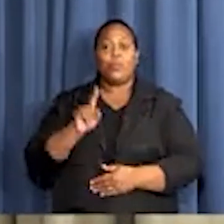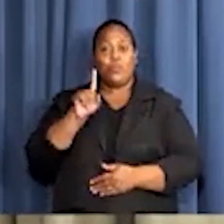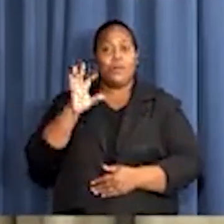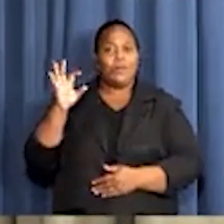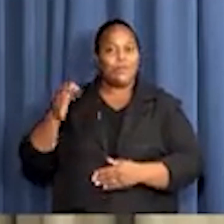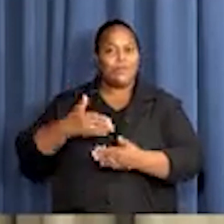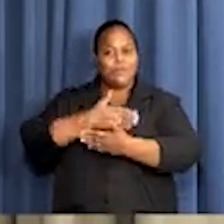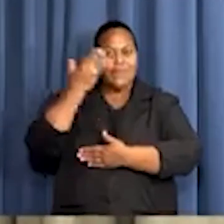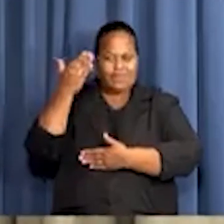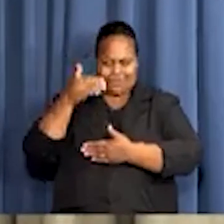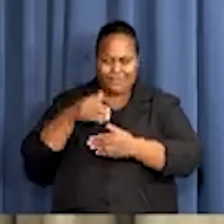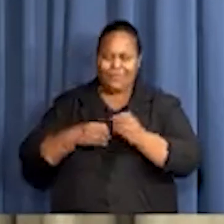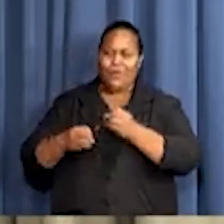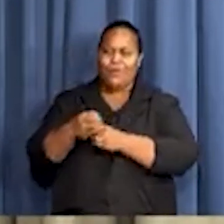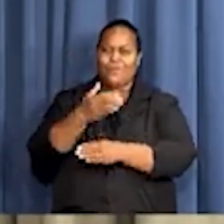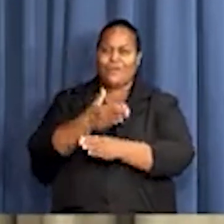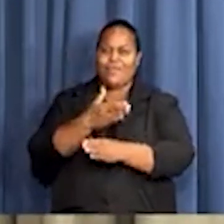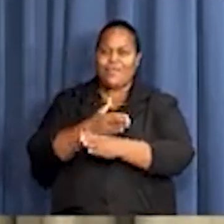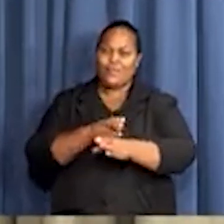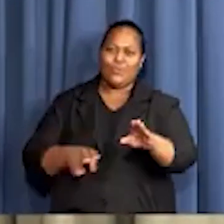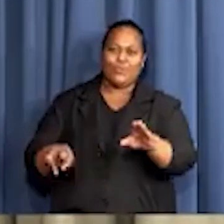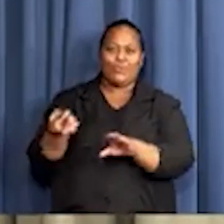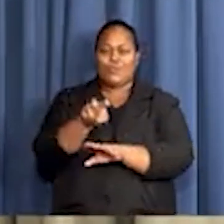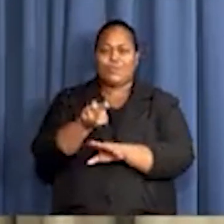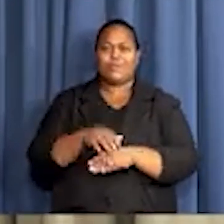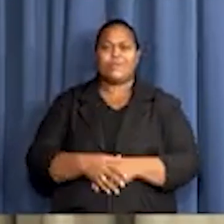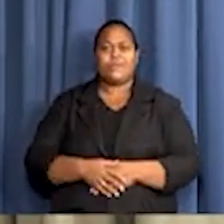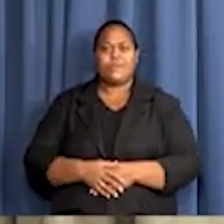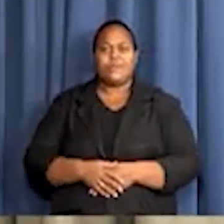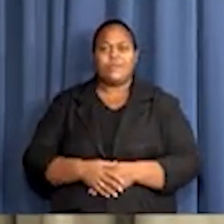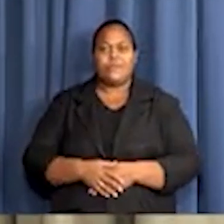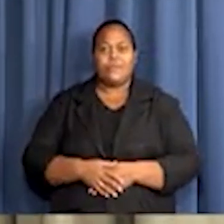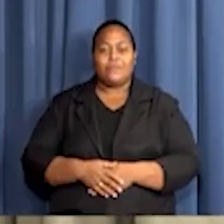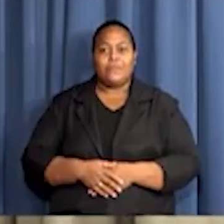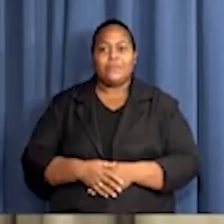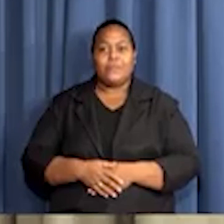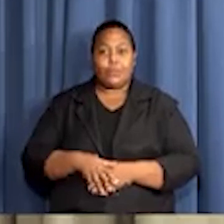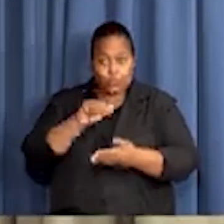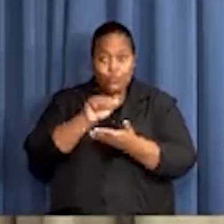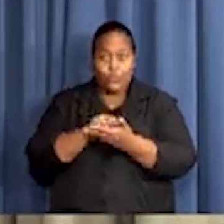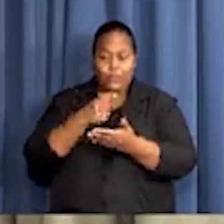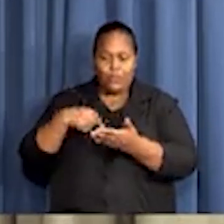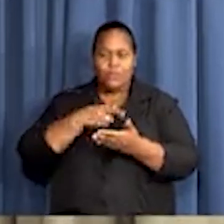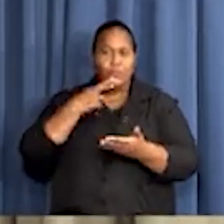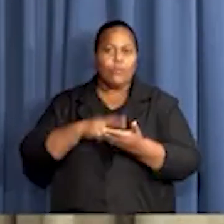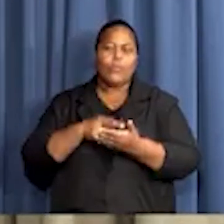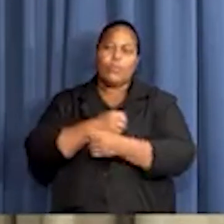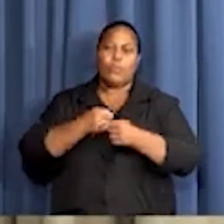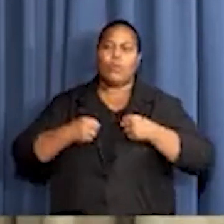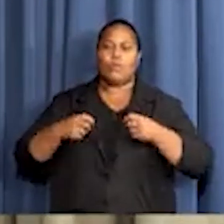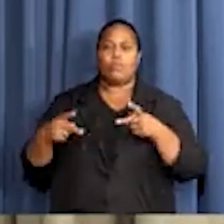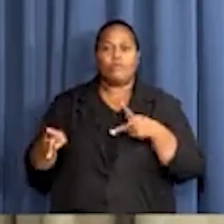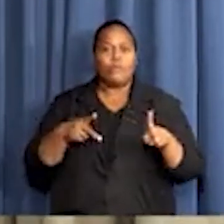days in office. It is only right to report on our performance in this